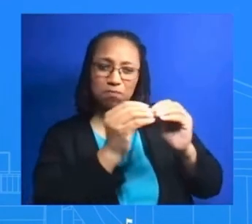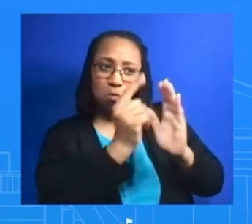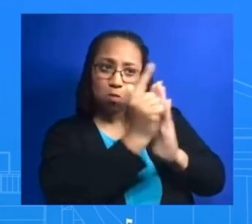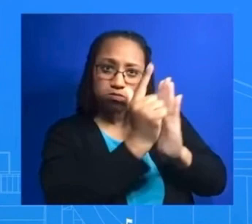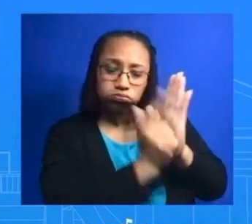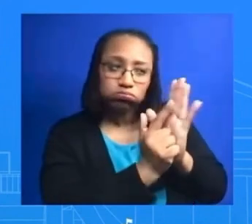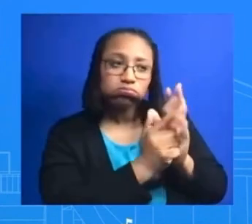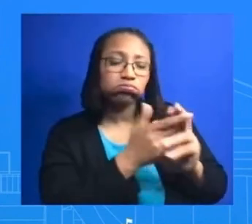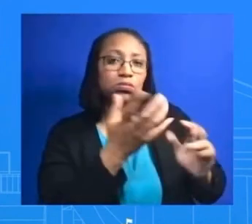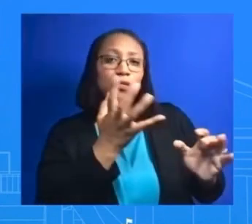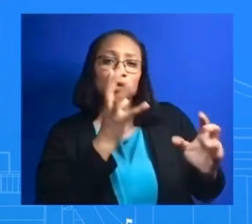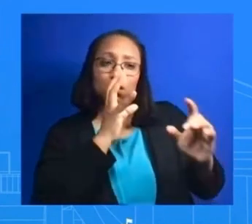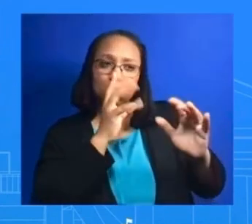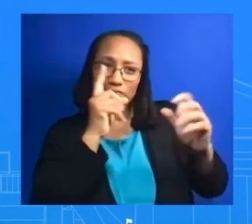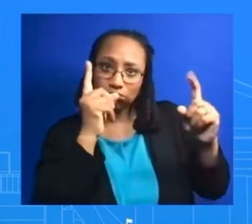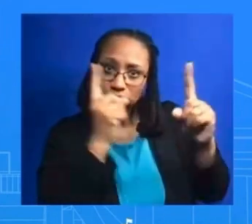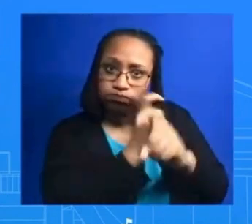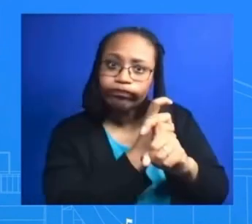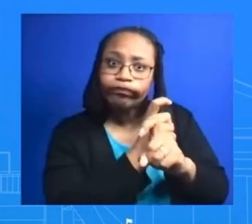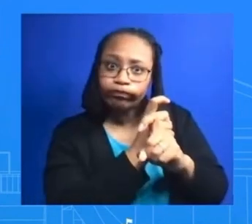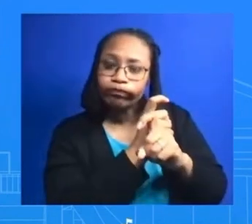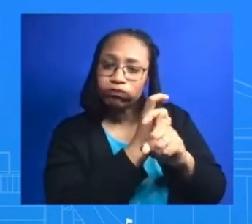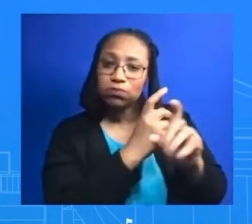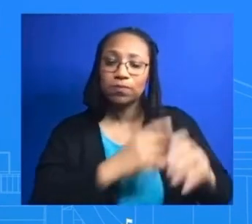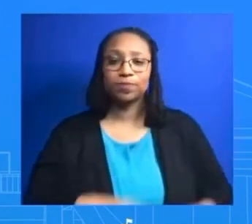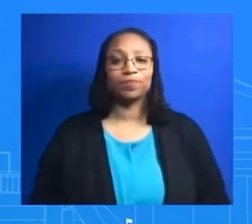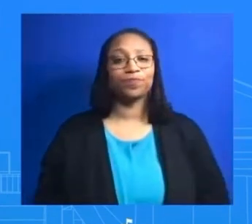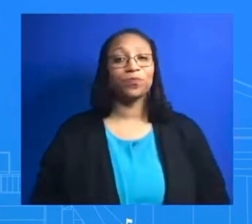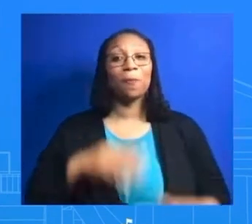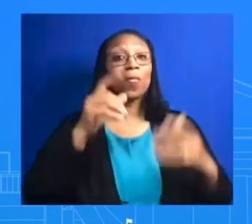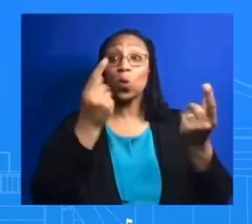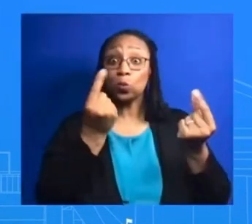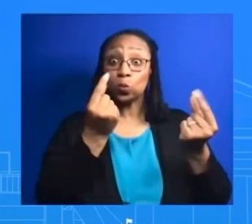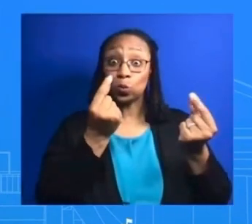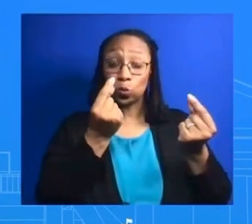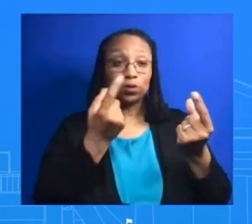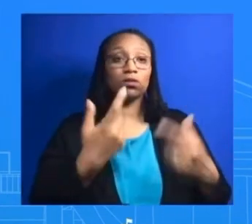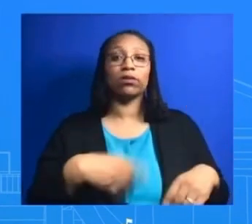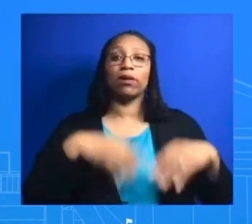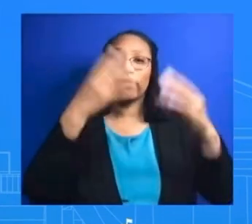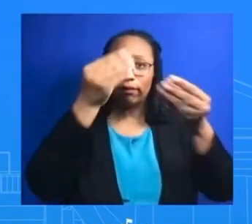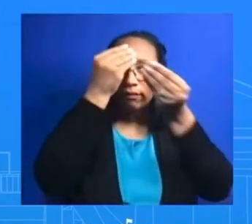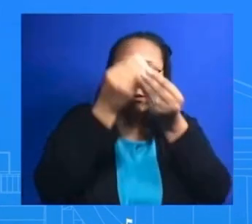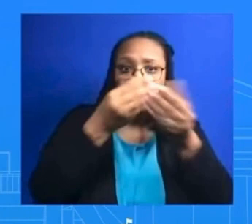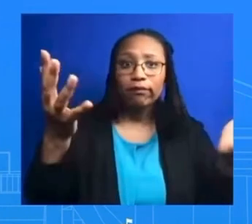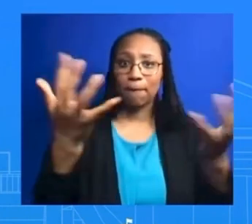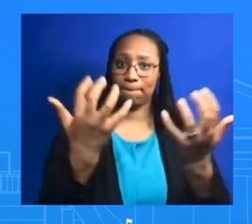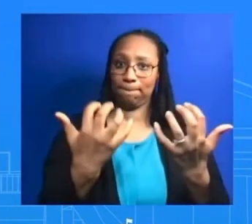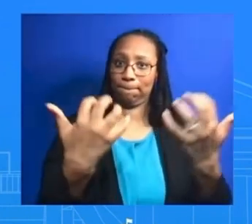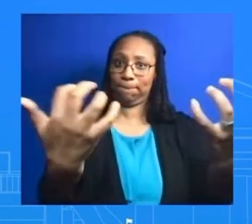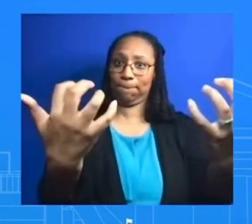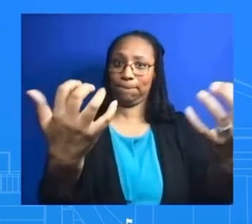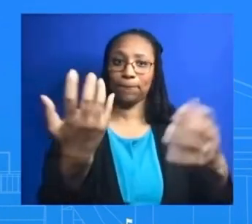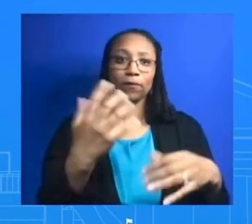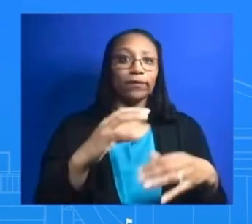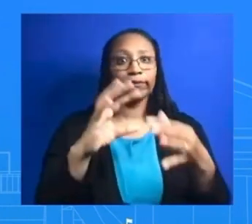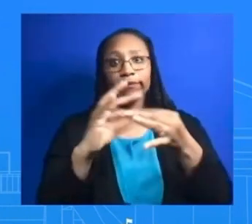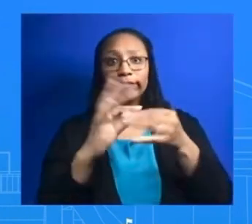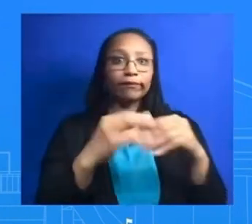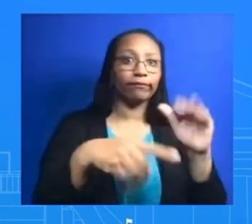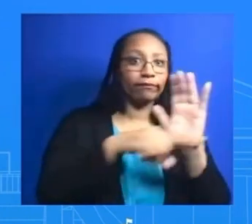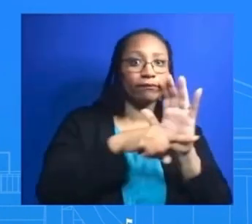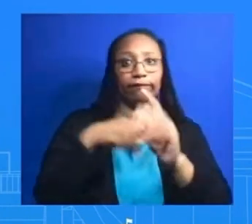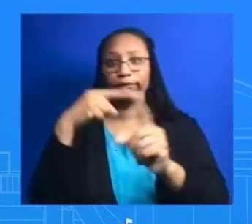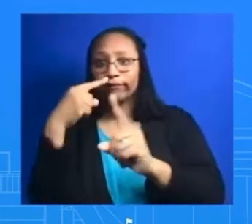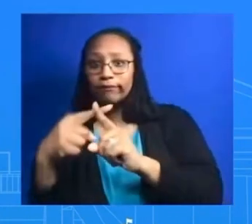public hearings that involve back and forth with relevant stakeholders, relevant members of the public. So it's going to take some amount of time. What